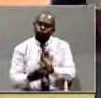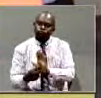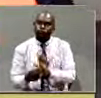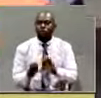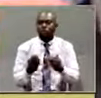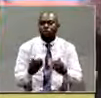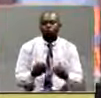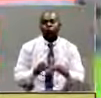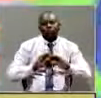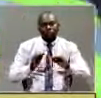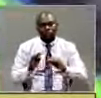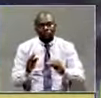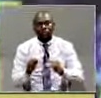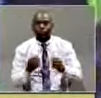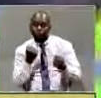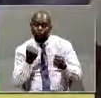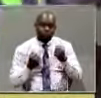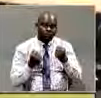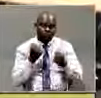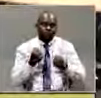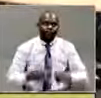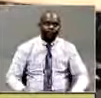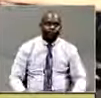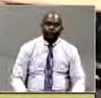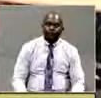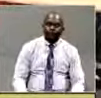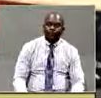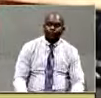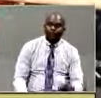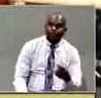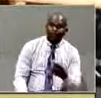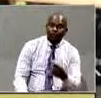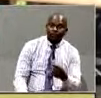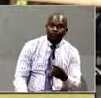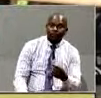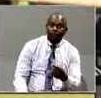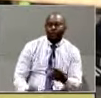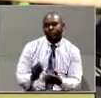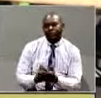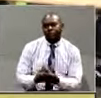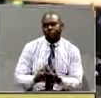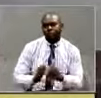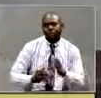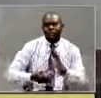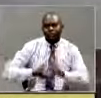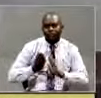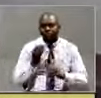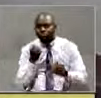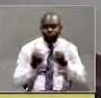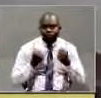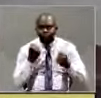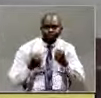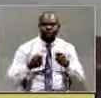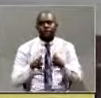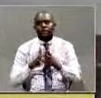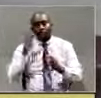he took them through the paces. Okay, it's just lacking, they are lacking some speed, a little bit of techniques,